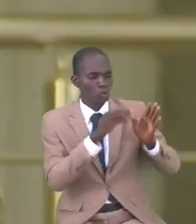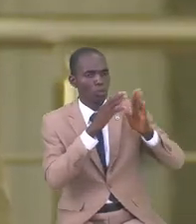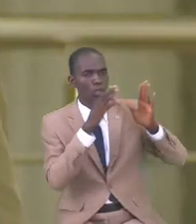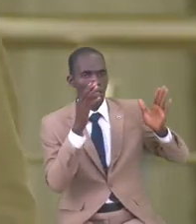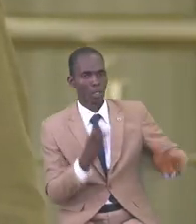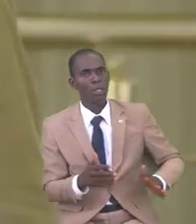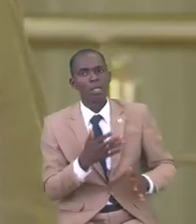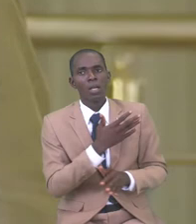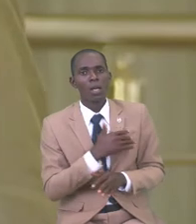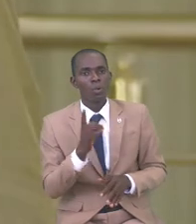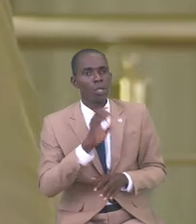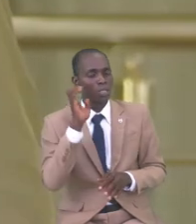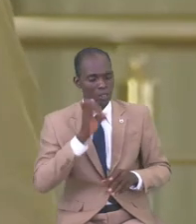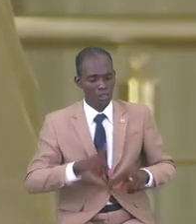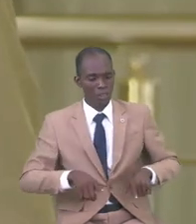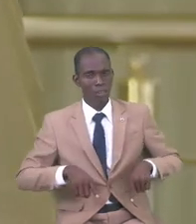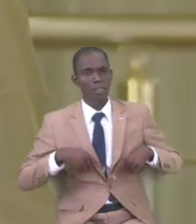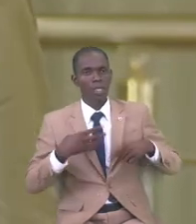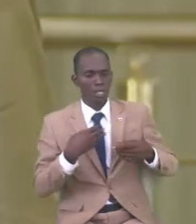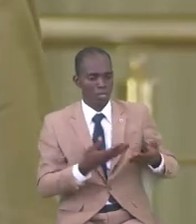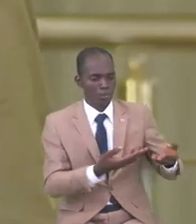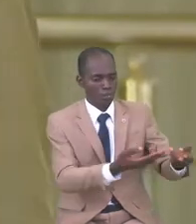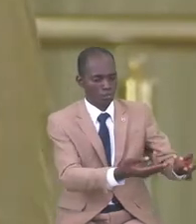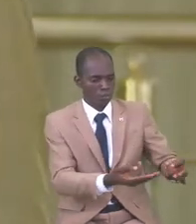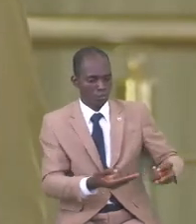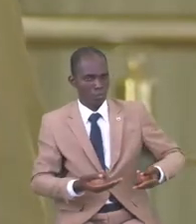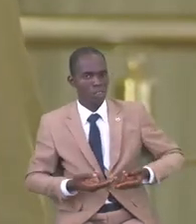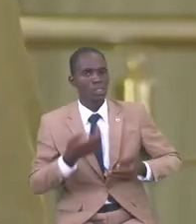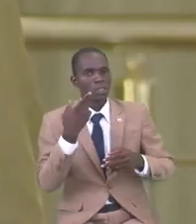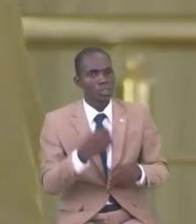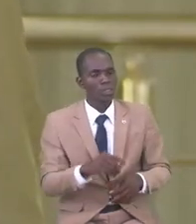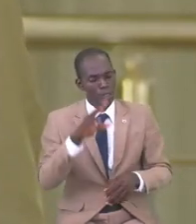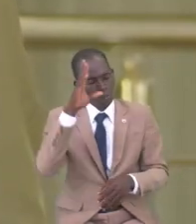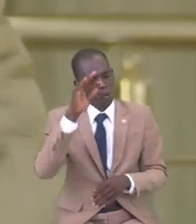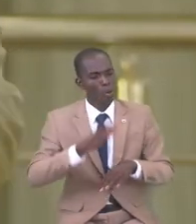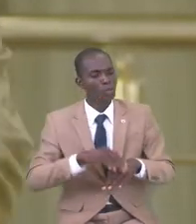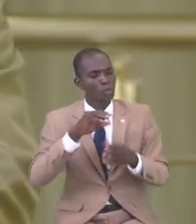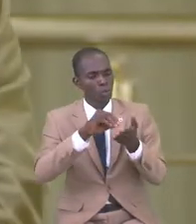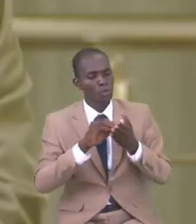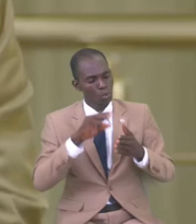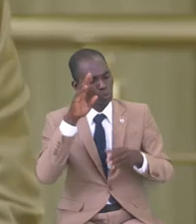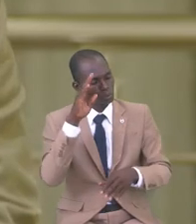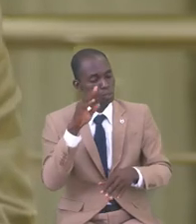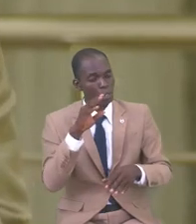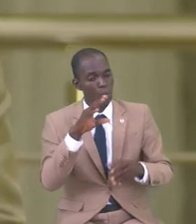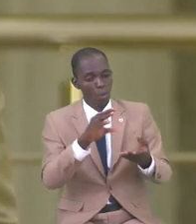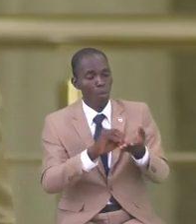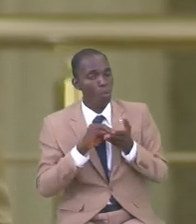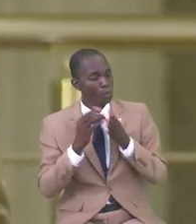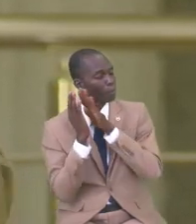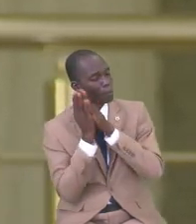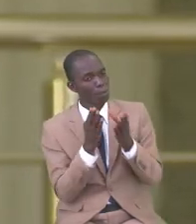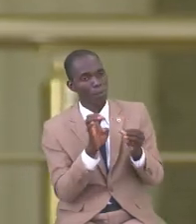he abode, and laid him upon his own bed. And then in verse